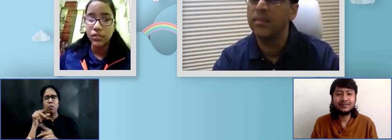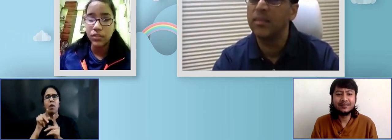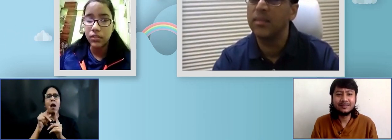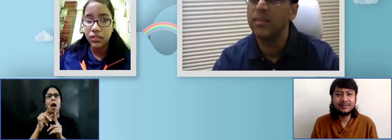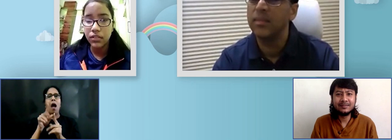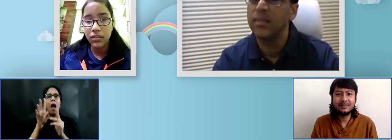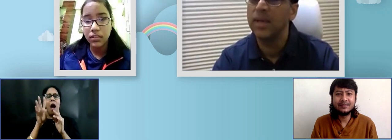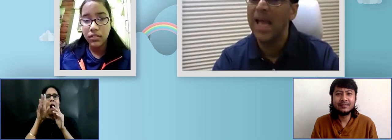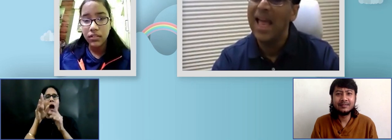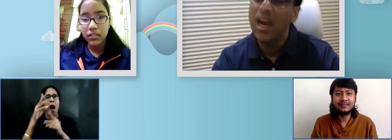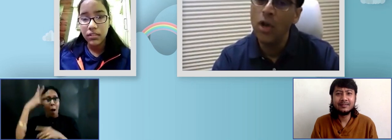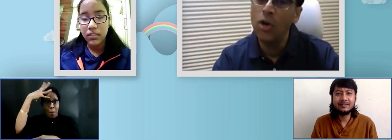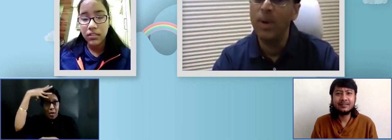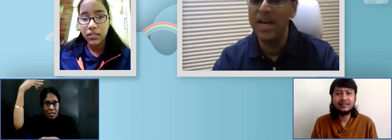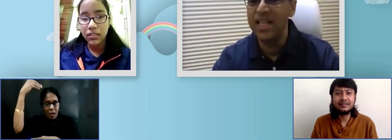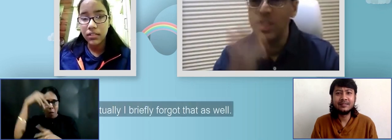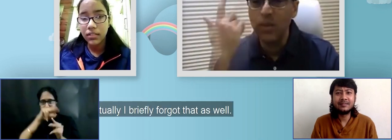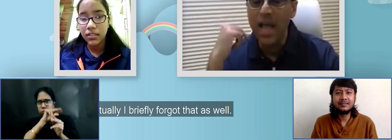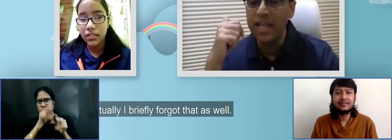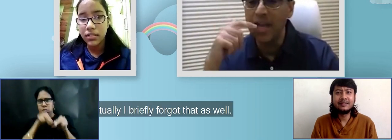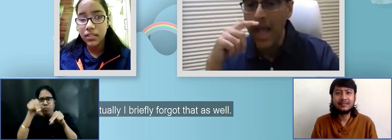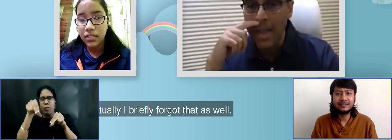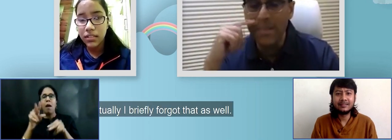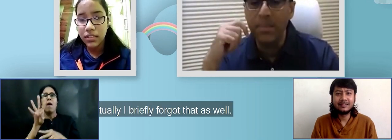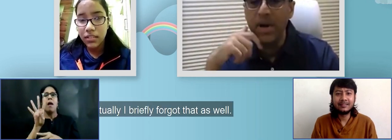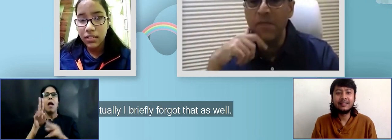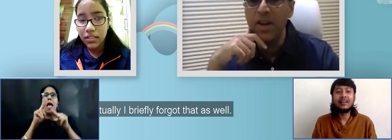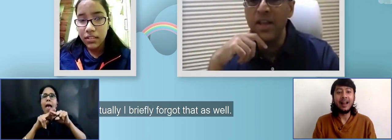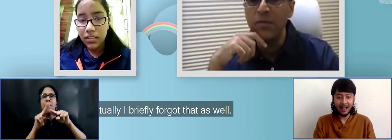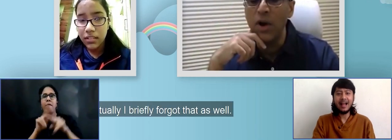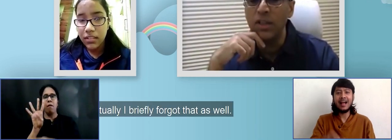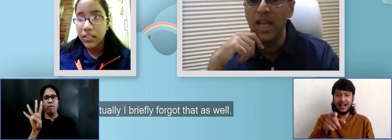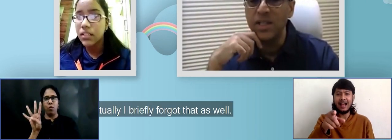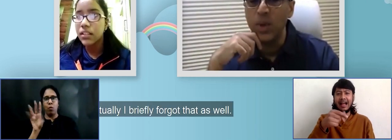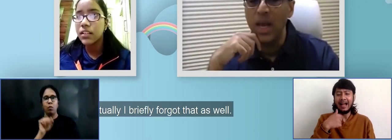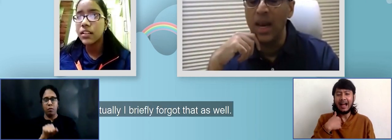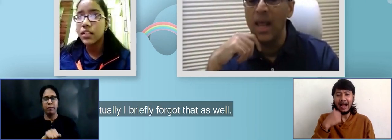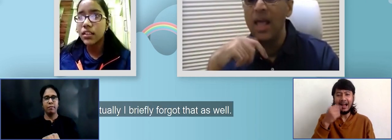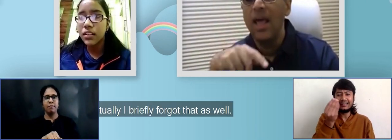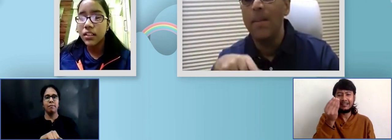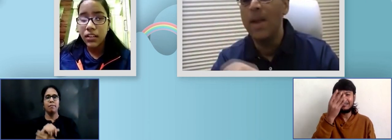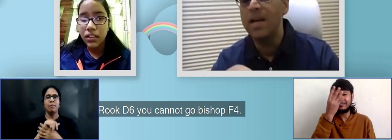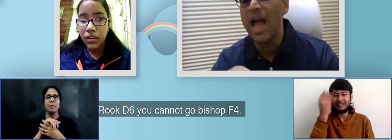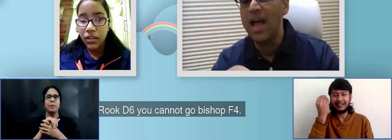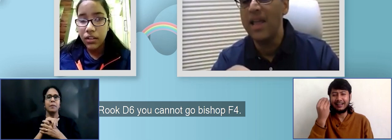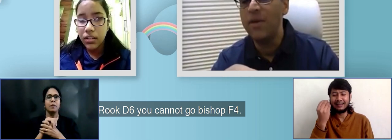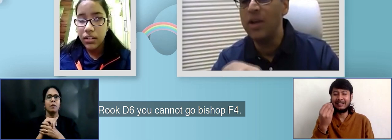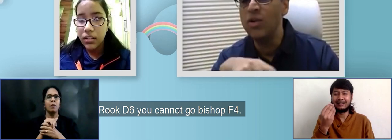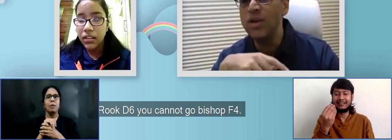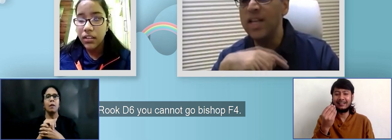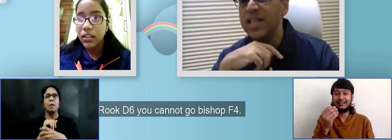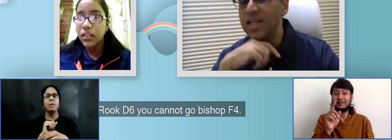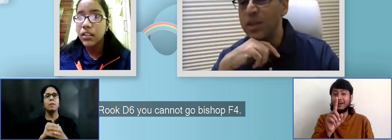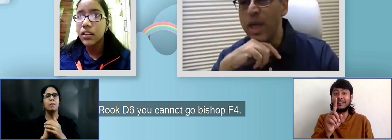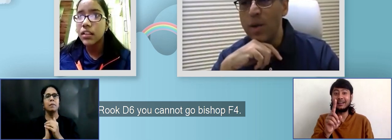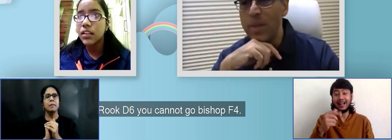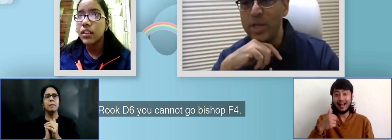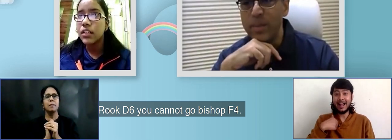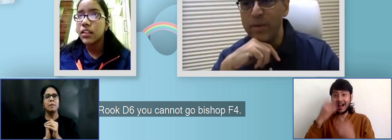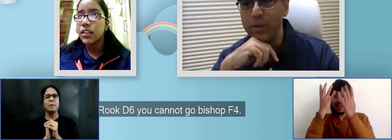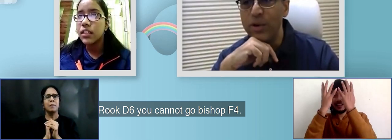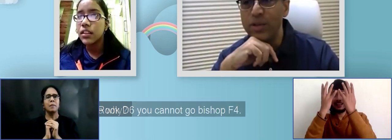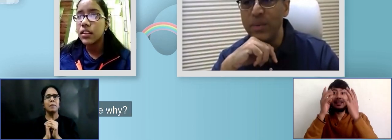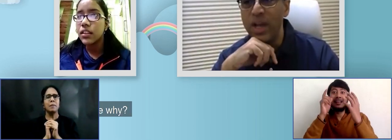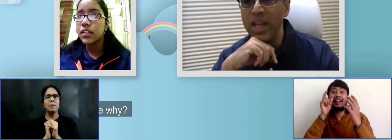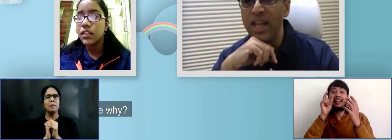f4. No, but this is... I briefly forgot that as well. But if I go rook d6, you cannot